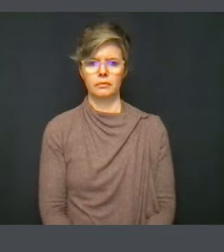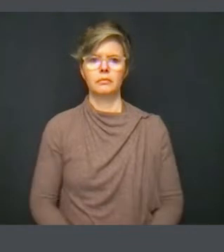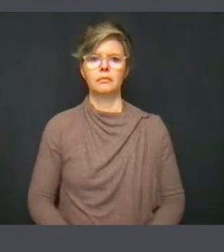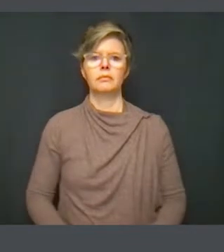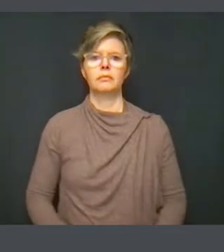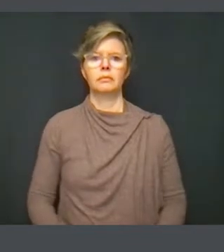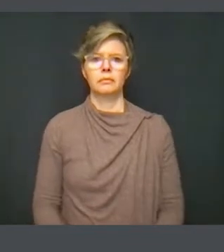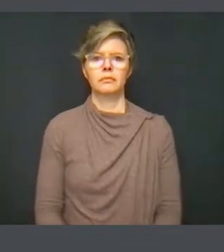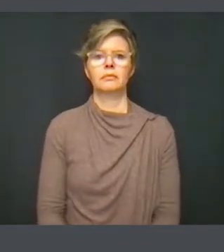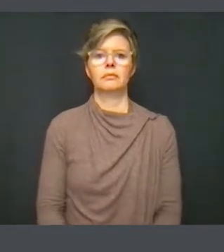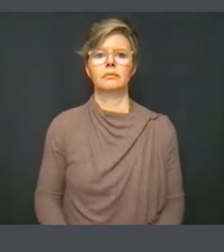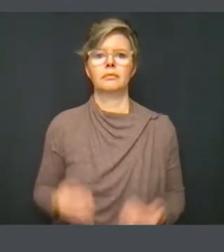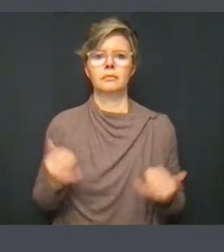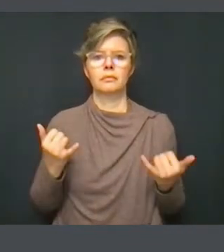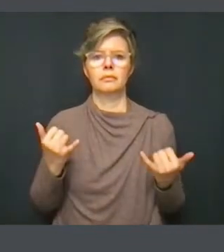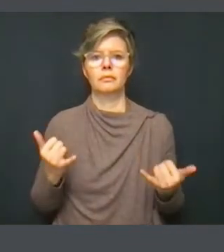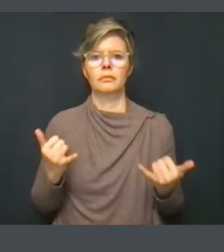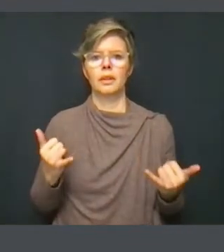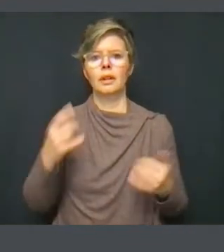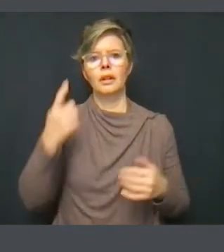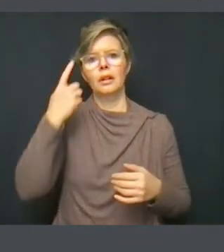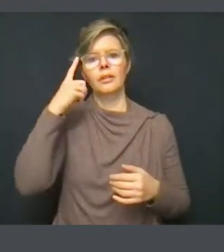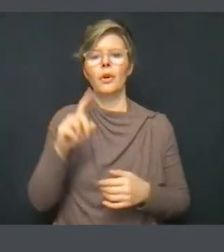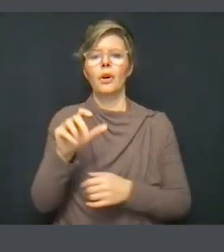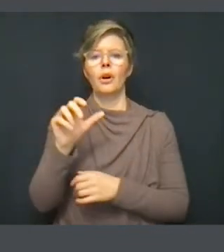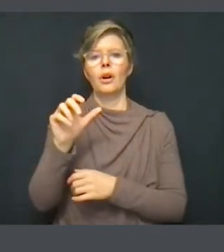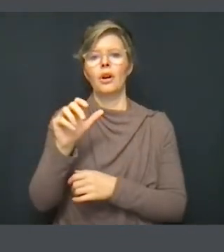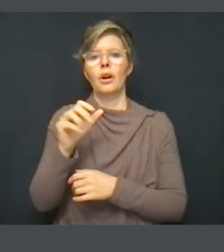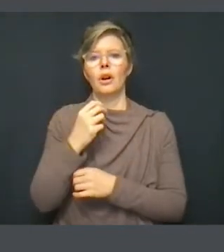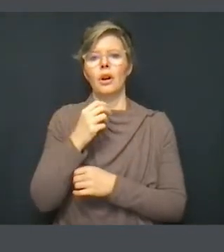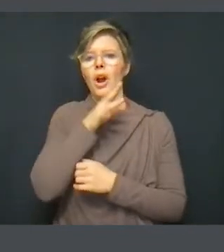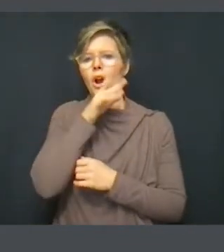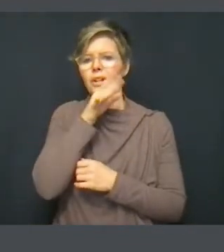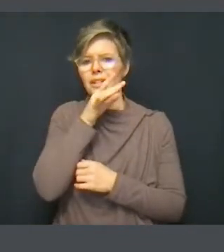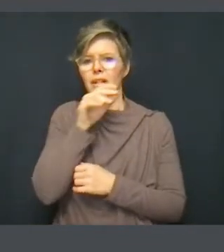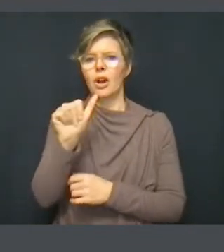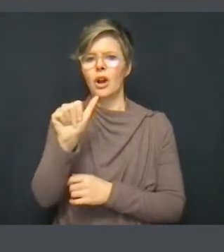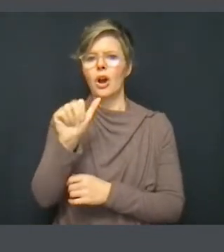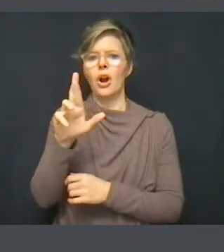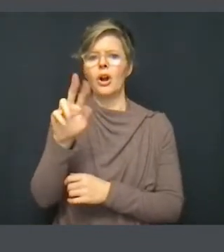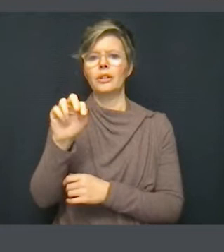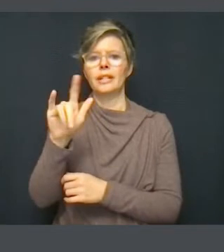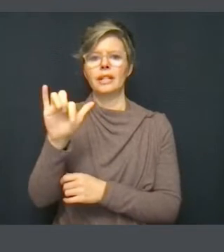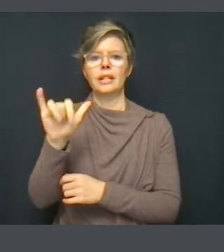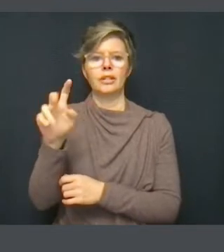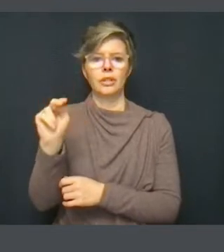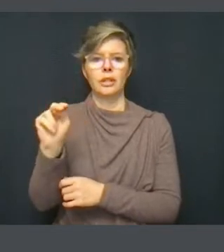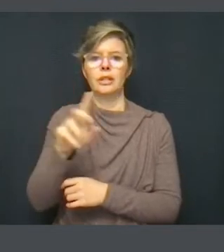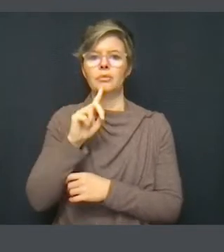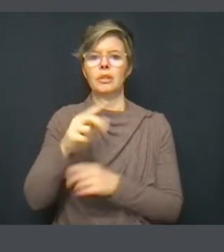this one, the contextual probe of articulation competence in Spanish, the CPAC-S,